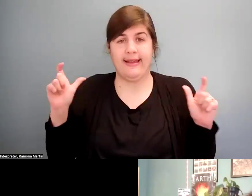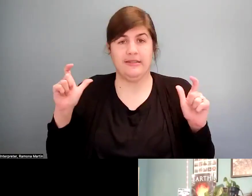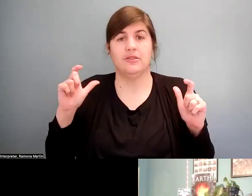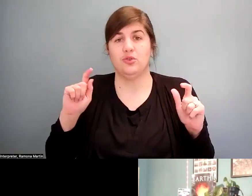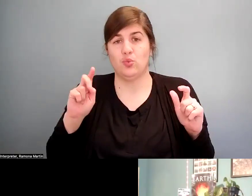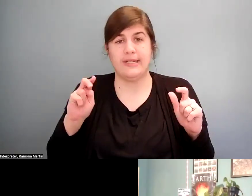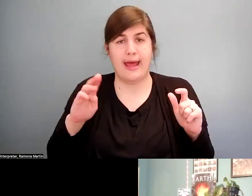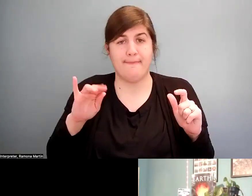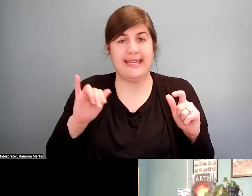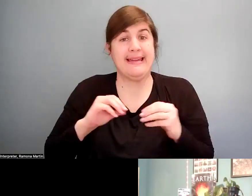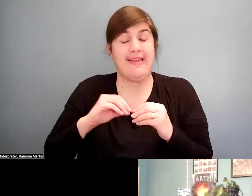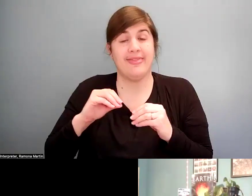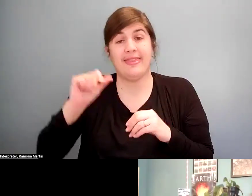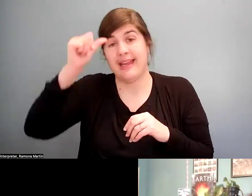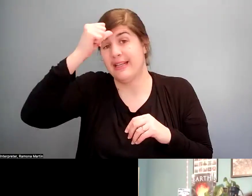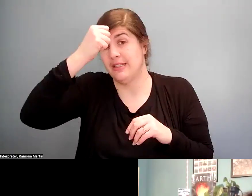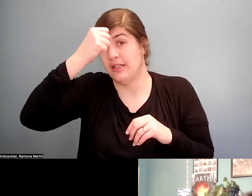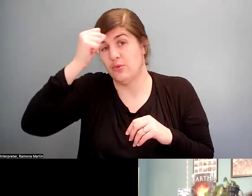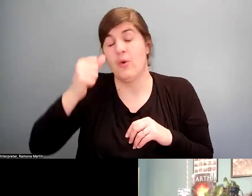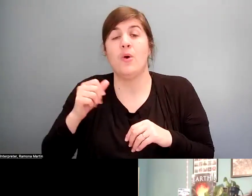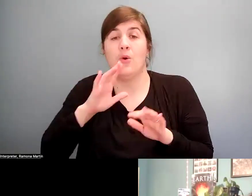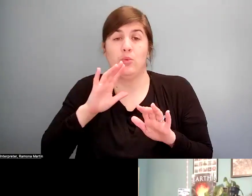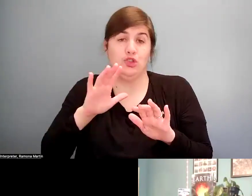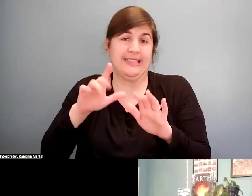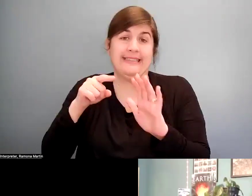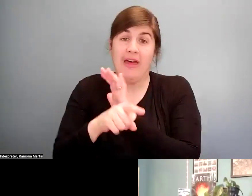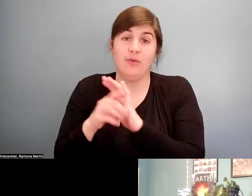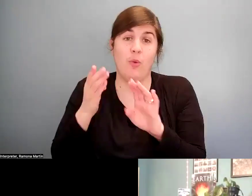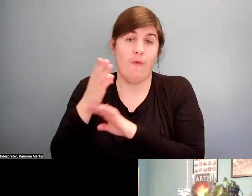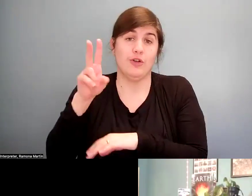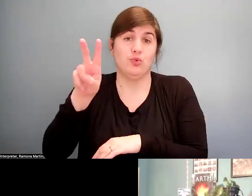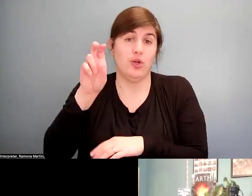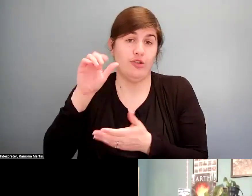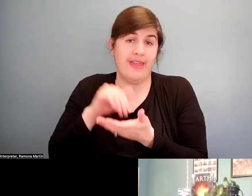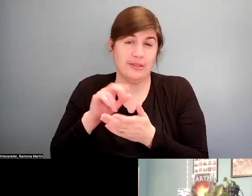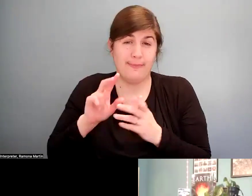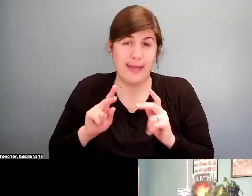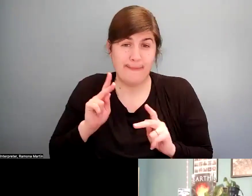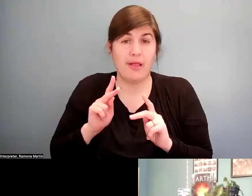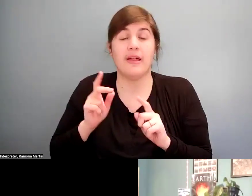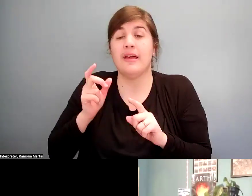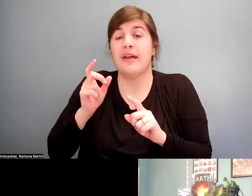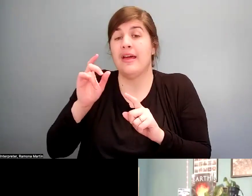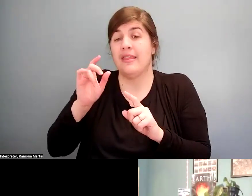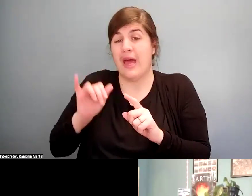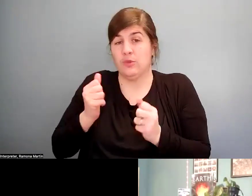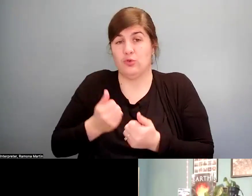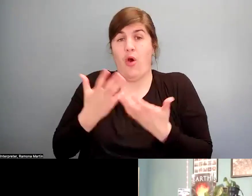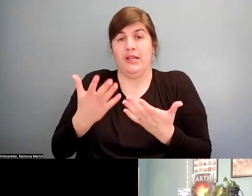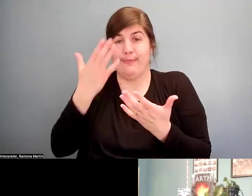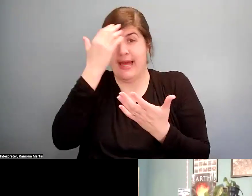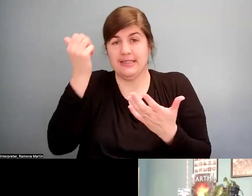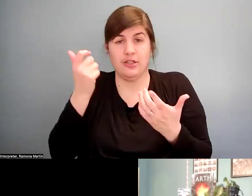Indian Ocean that sadly killed over 200,000 people. But that tsunami was caused because of a